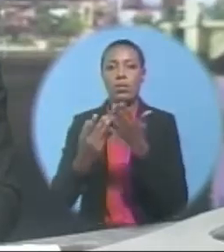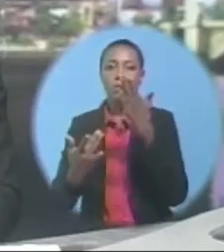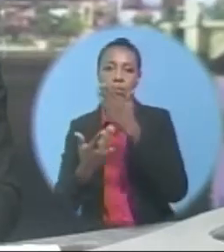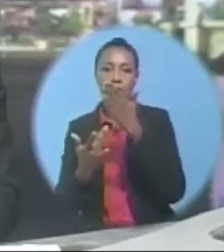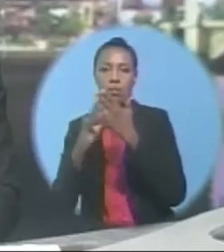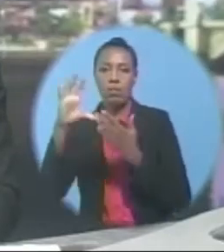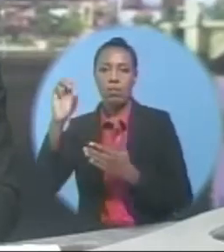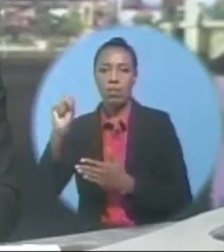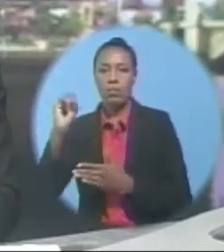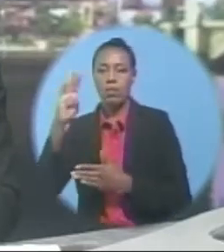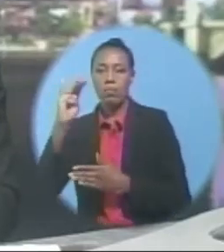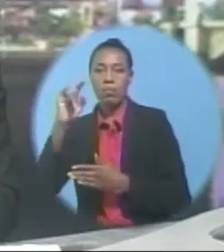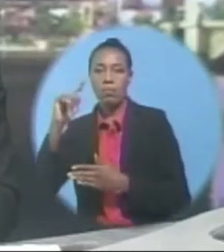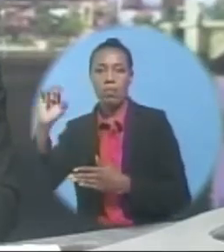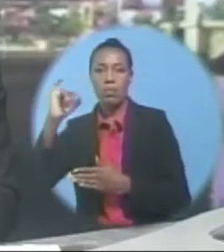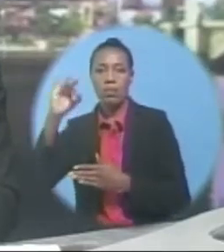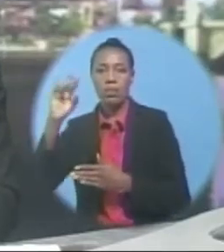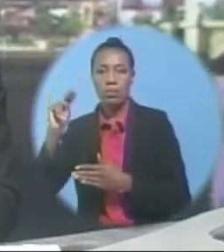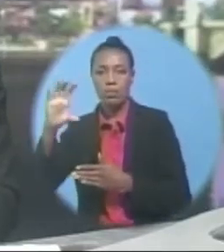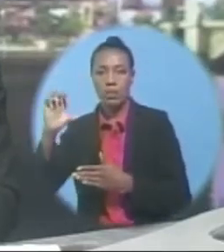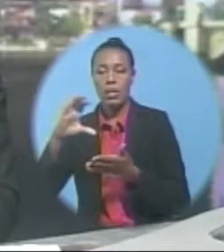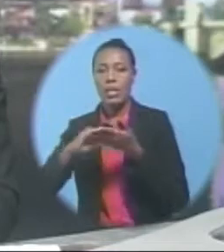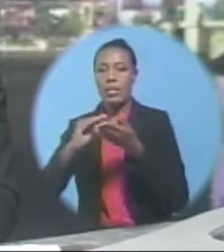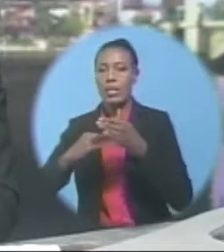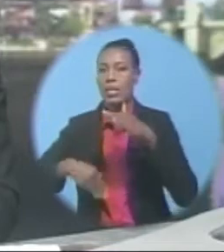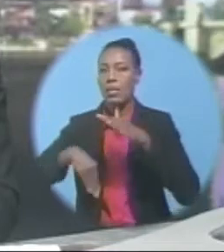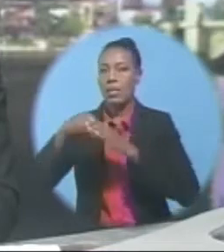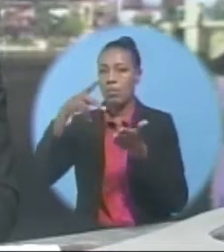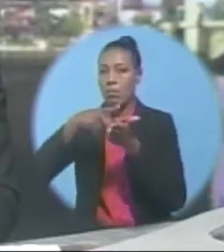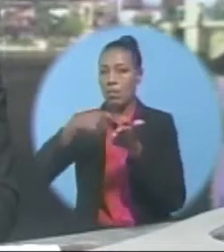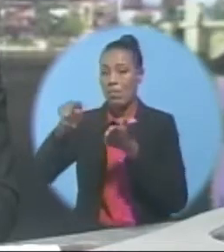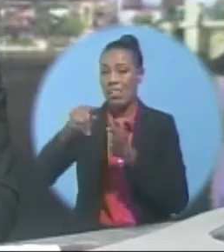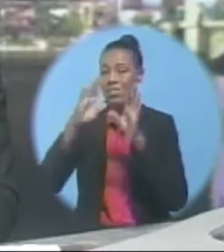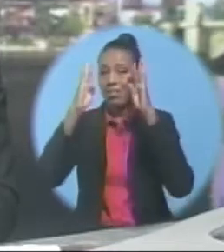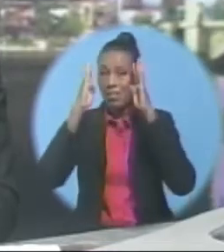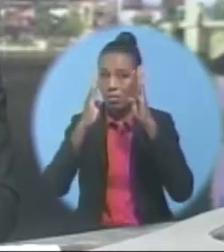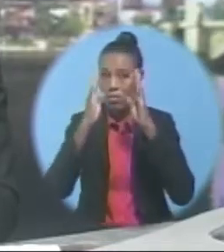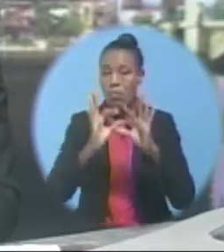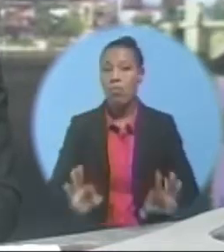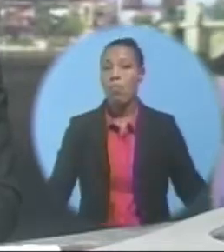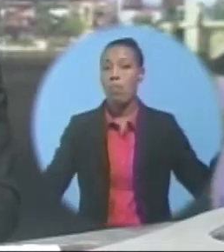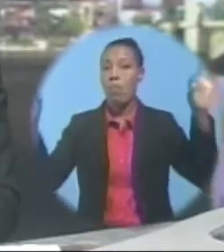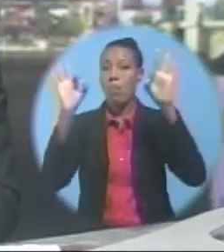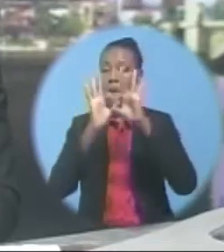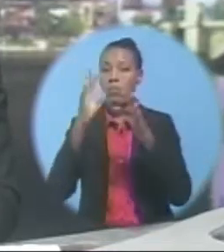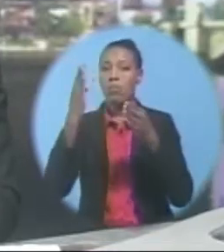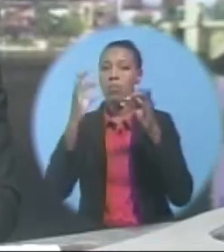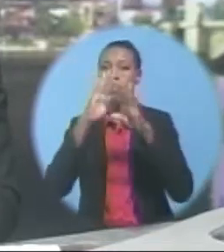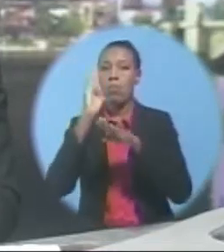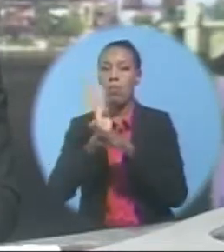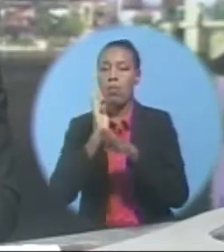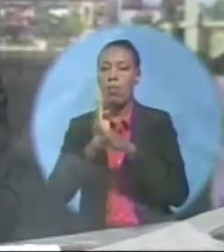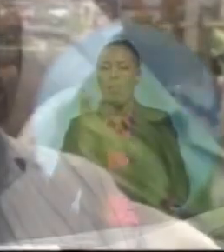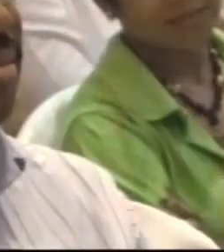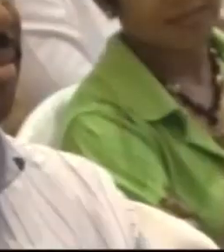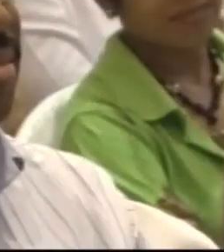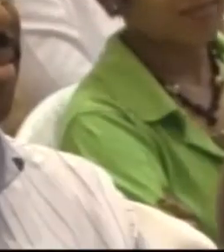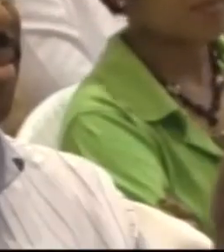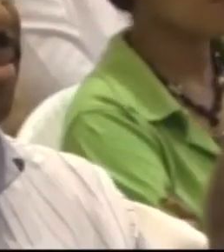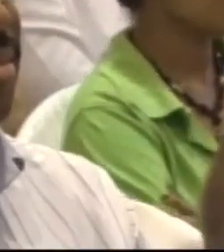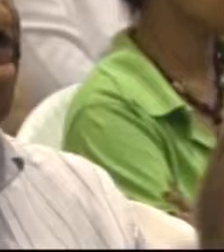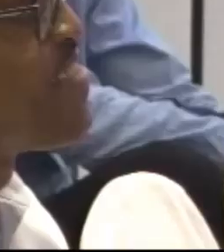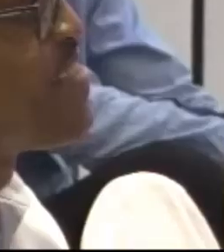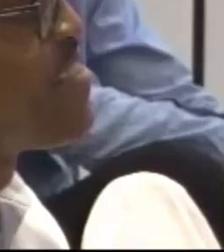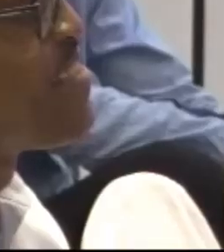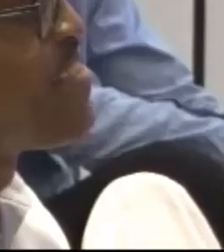Incorporated, she says the level of debt is also critical to Barbados' recovery. She shared the view during a discussion on